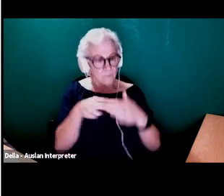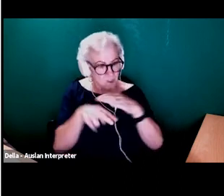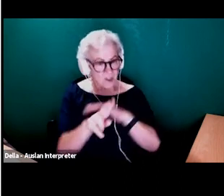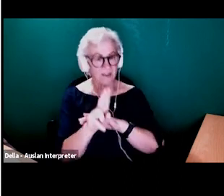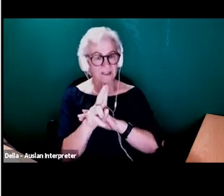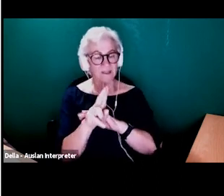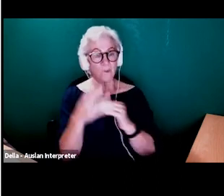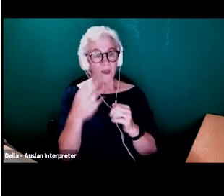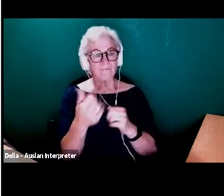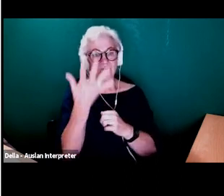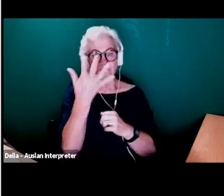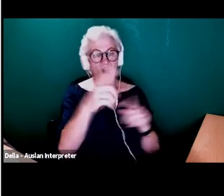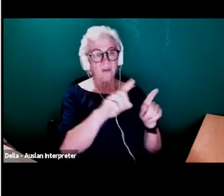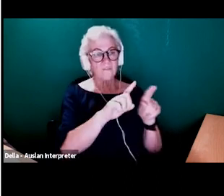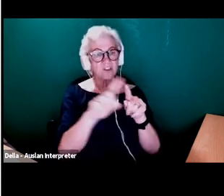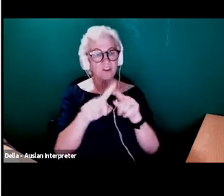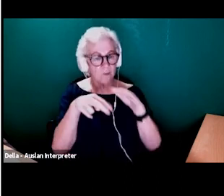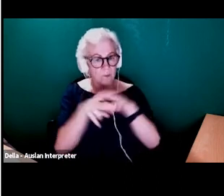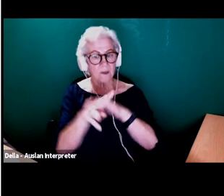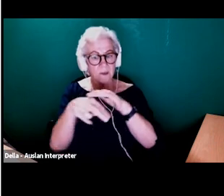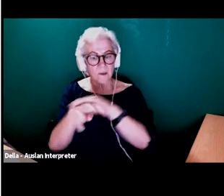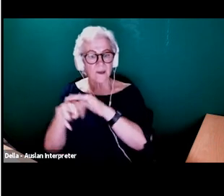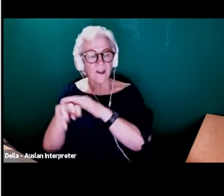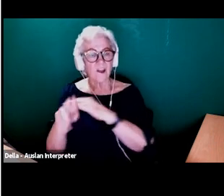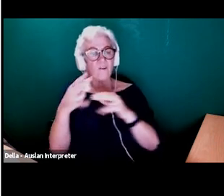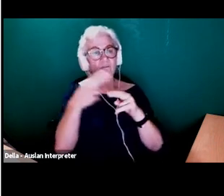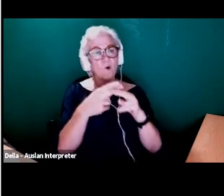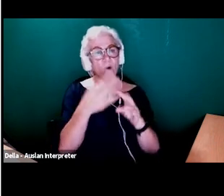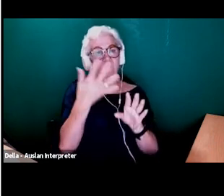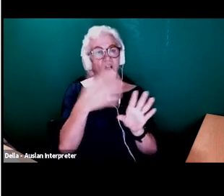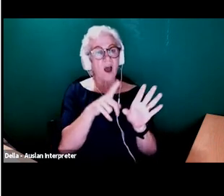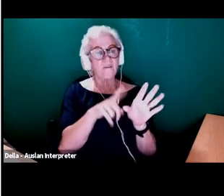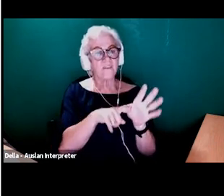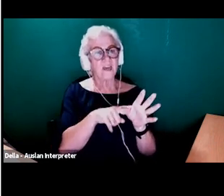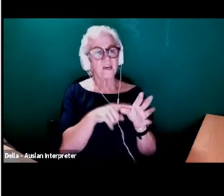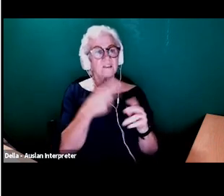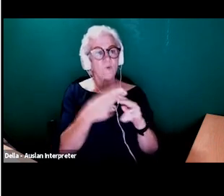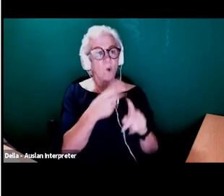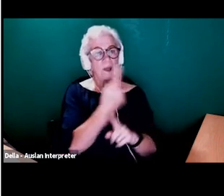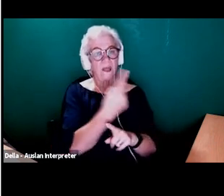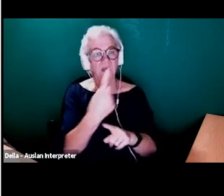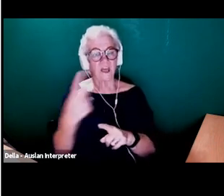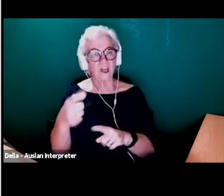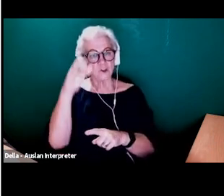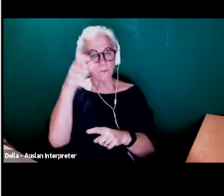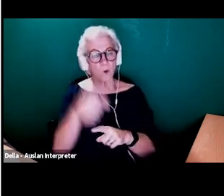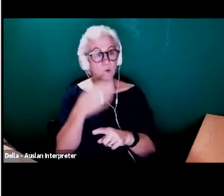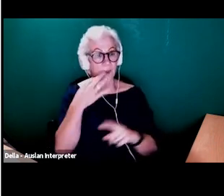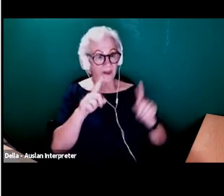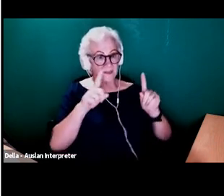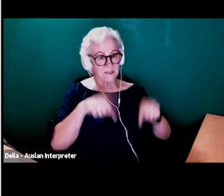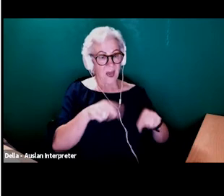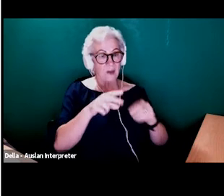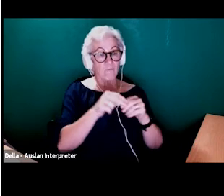distinct trajectories of opioid use in the 5 years following each person's opioid initiation. So from top to